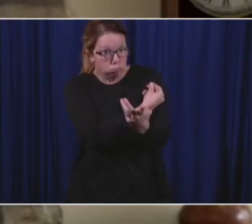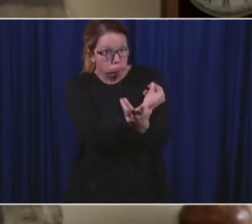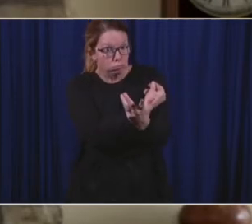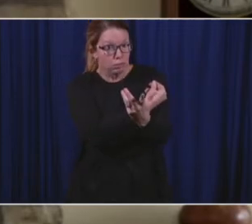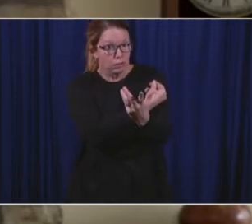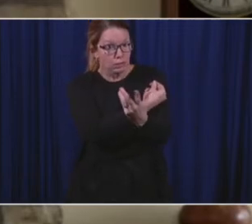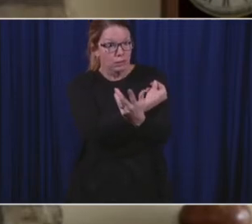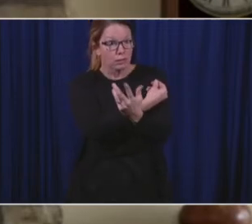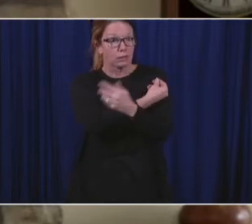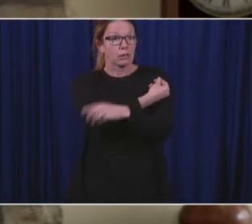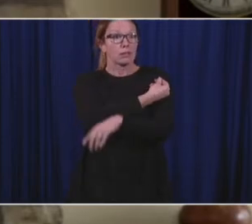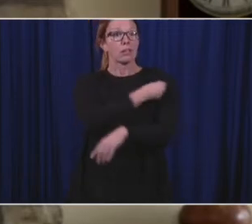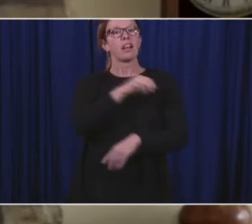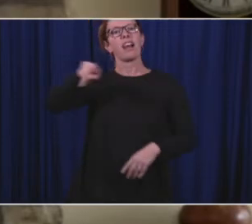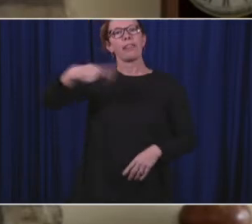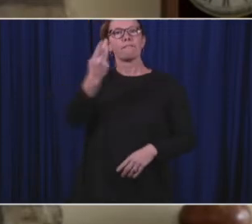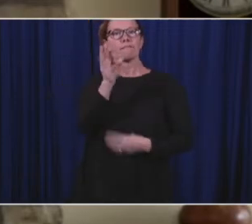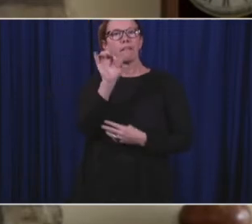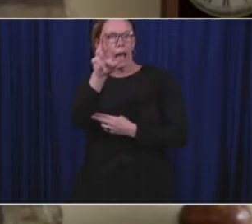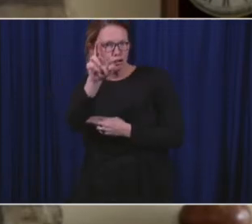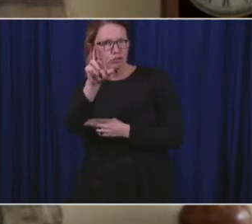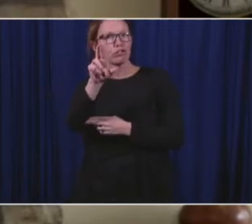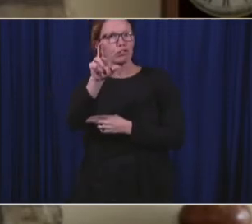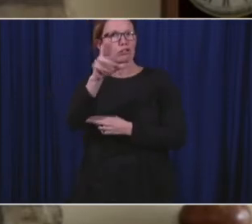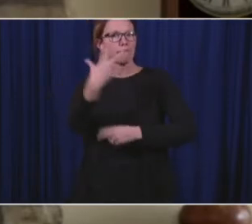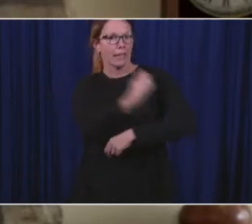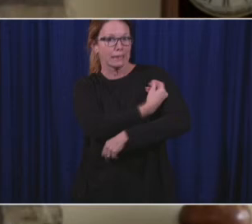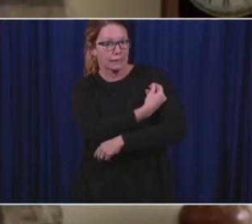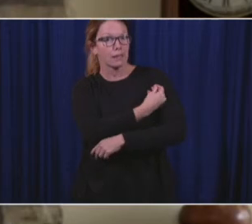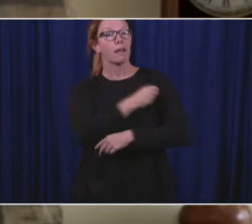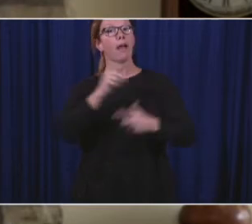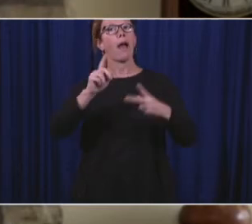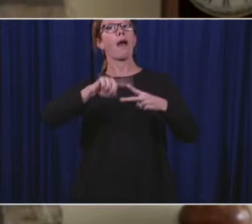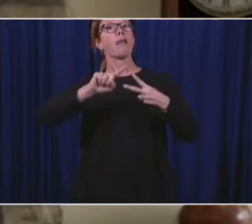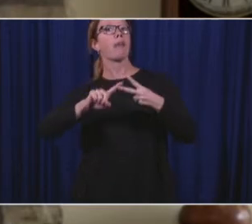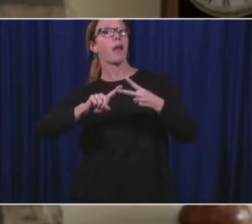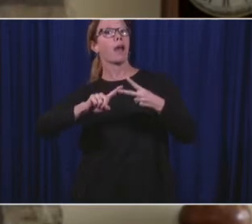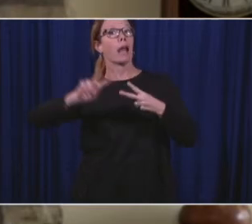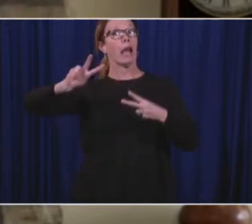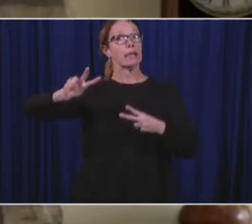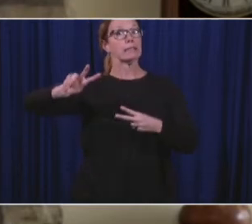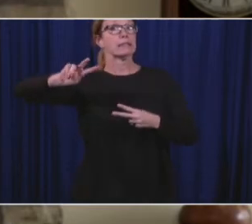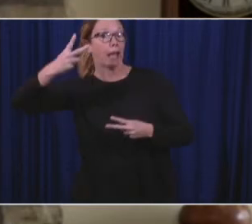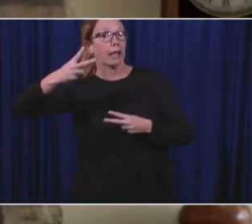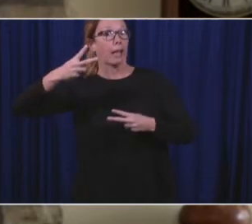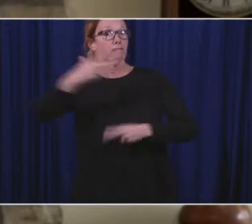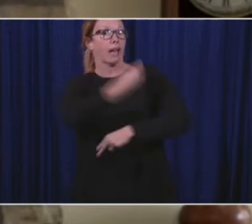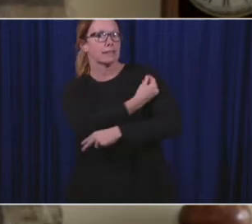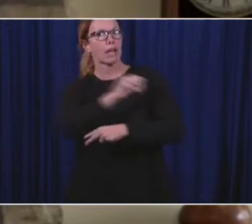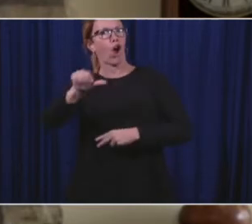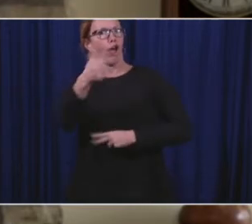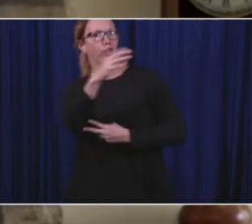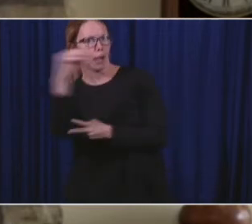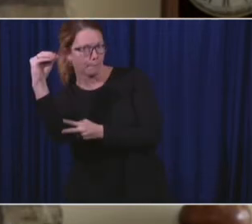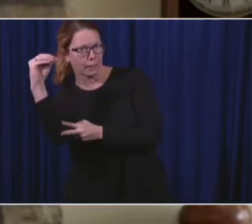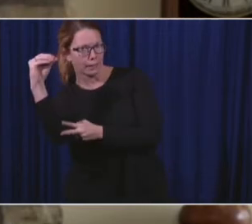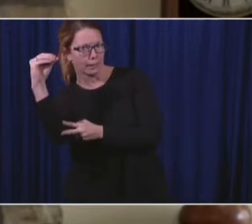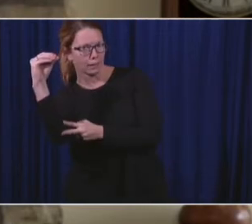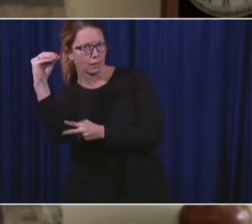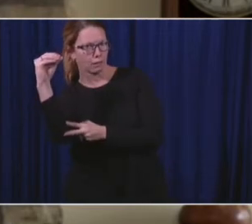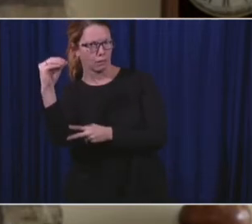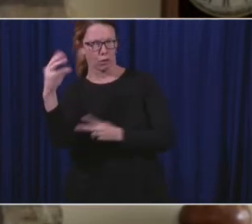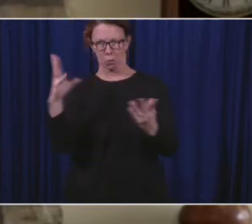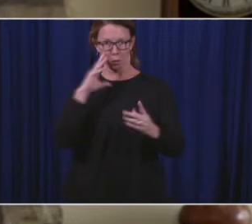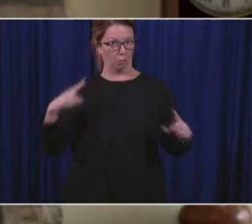Pfizer vaccine, and then 2-3 weeks later, you get vaccinated with the Moderna or Johnson & Johnson vaccine? Are they chemically